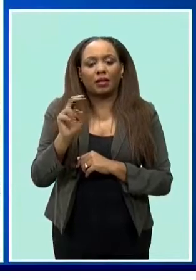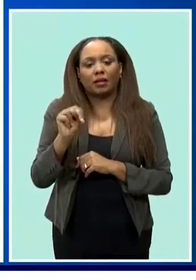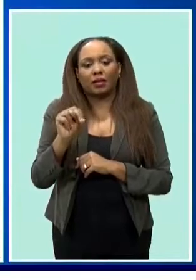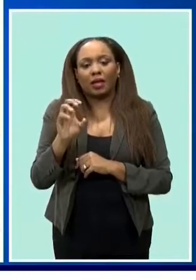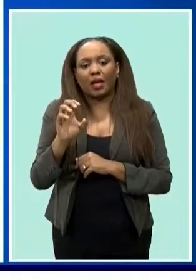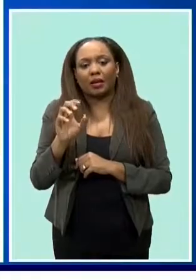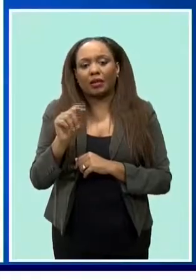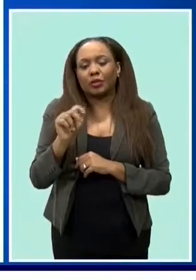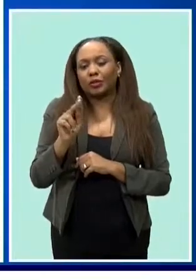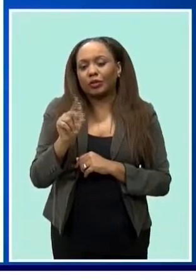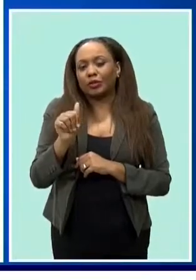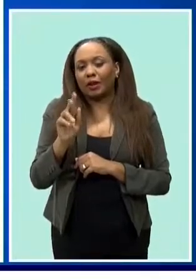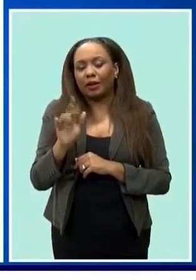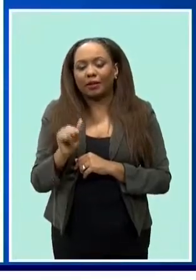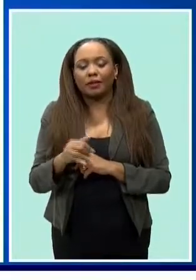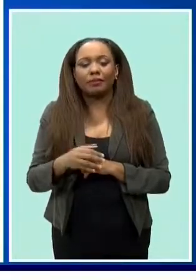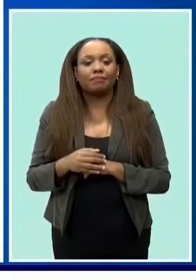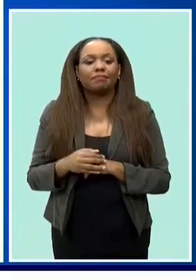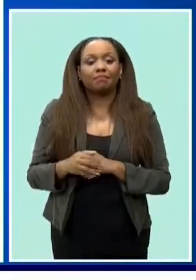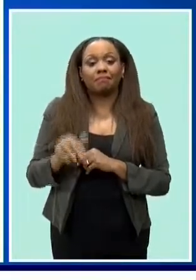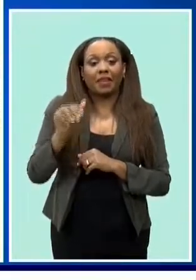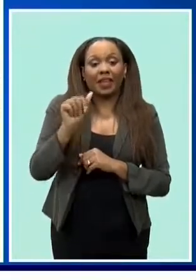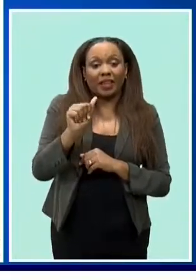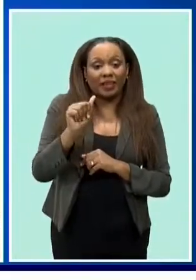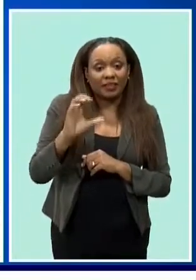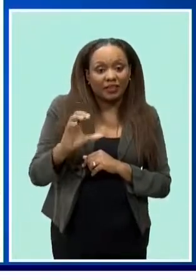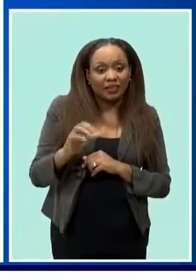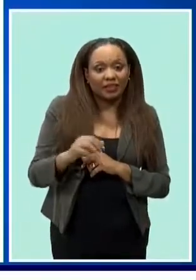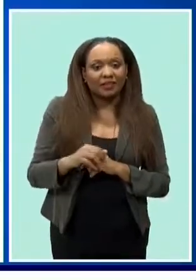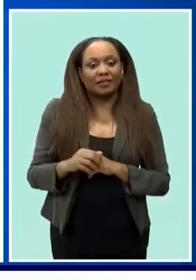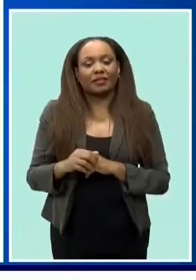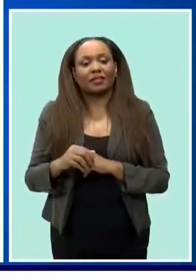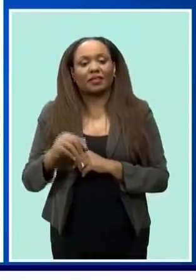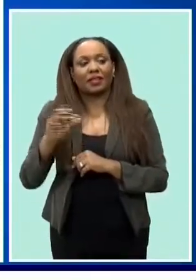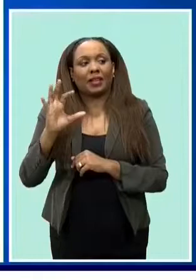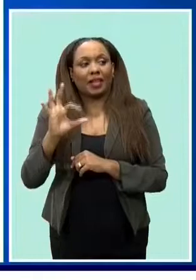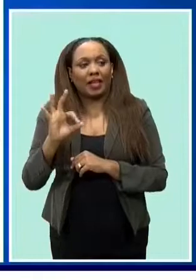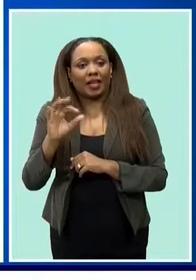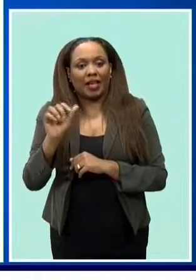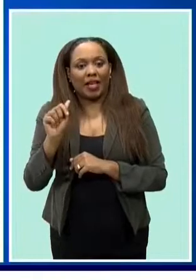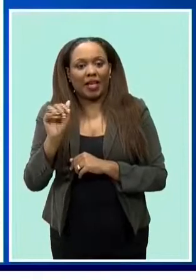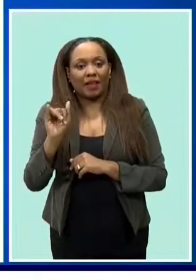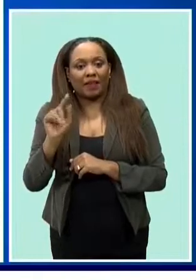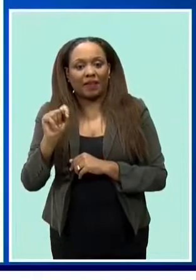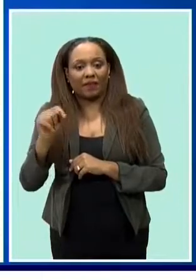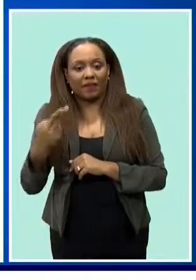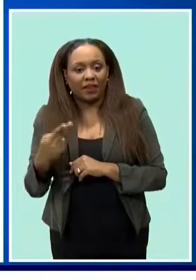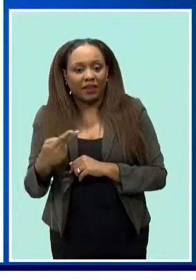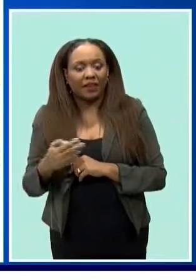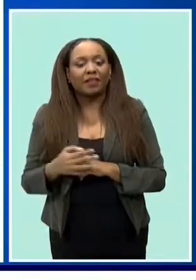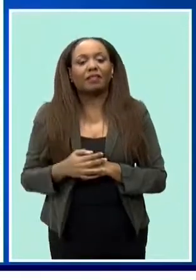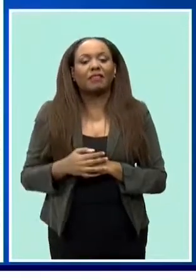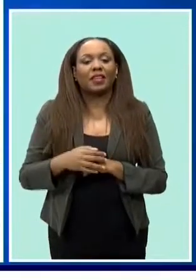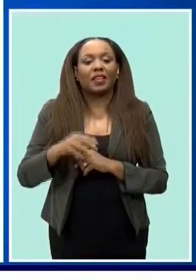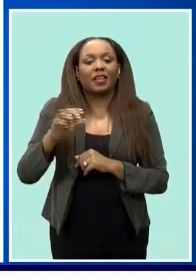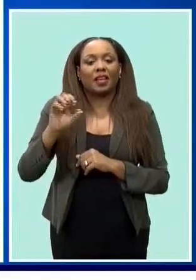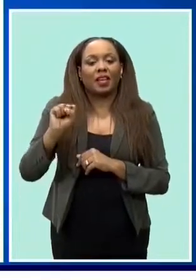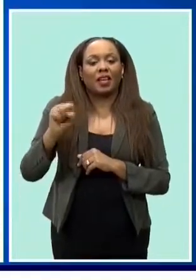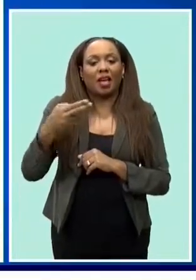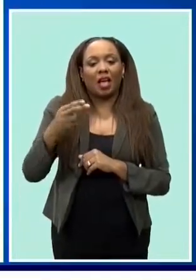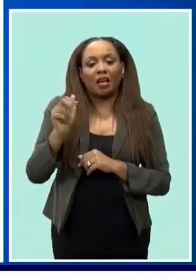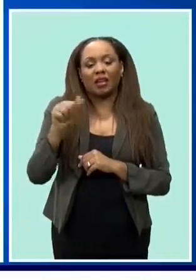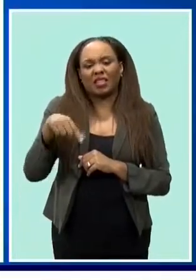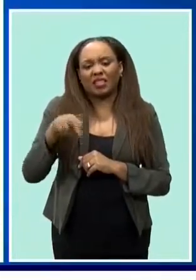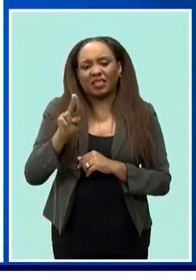is next, then Just D, Biggie Irie, AC, Faith, Leadpipe, Damian Marvey,